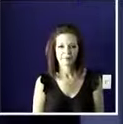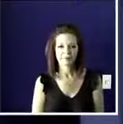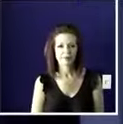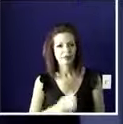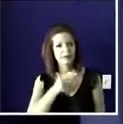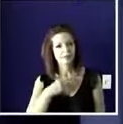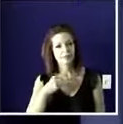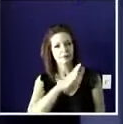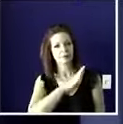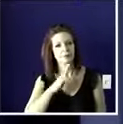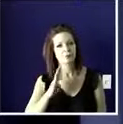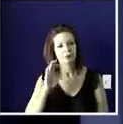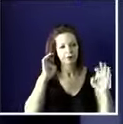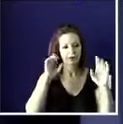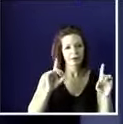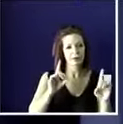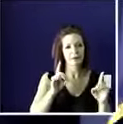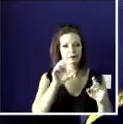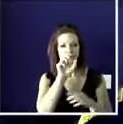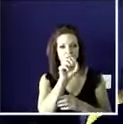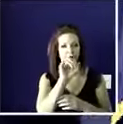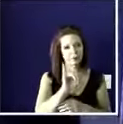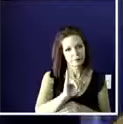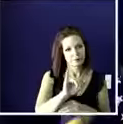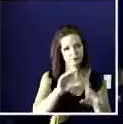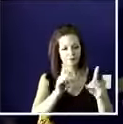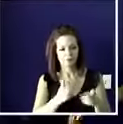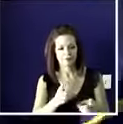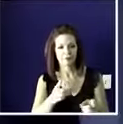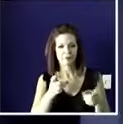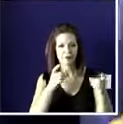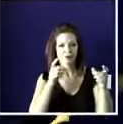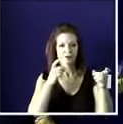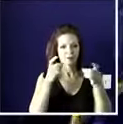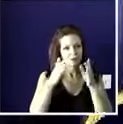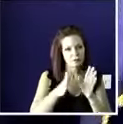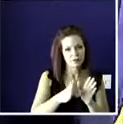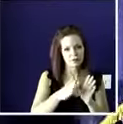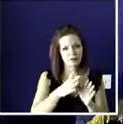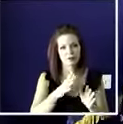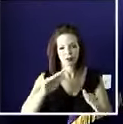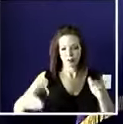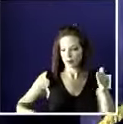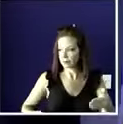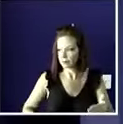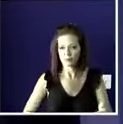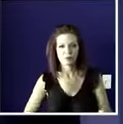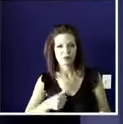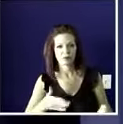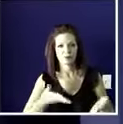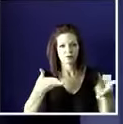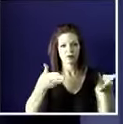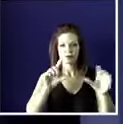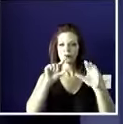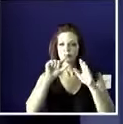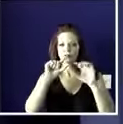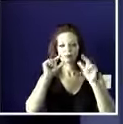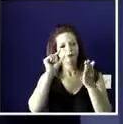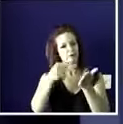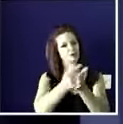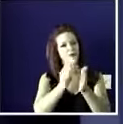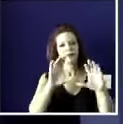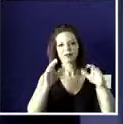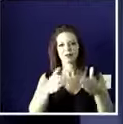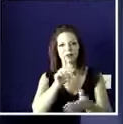Members of the Board of Education, Dr. Kinder, District Administration, and guests, I'm proud to present the graduating class of 2020,